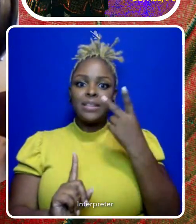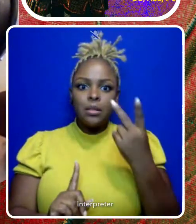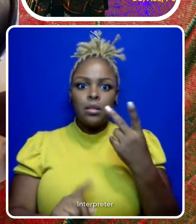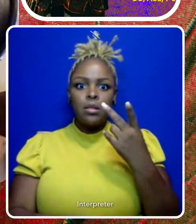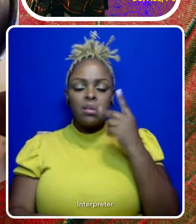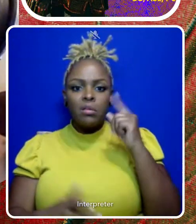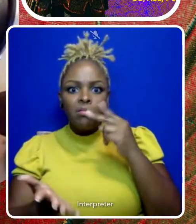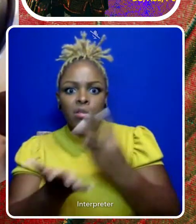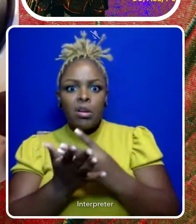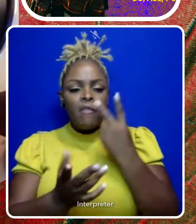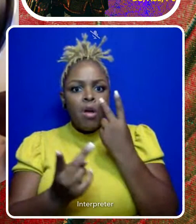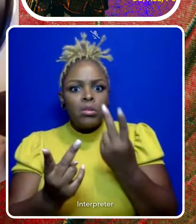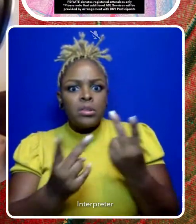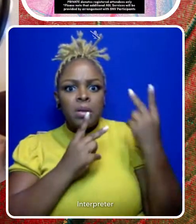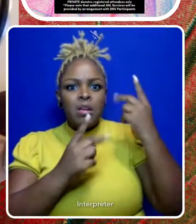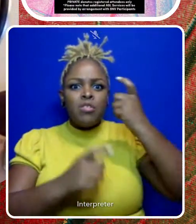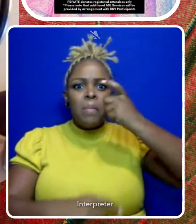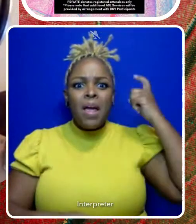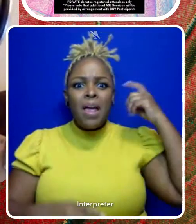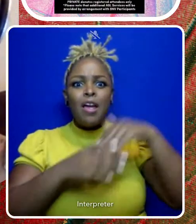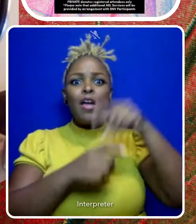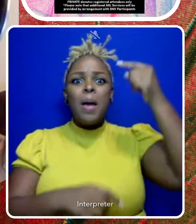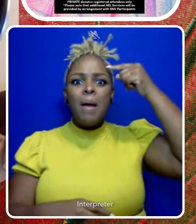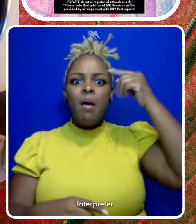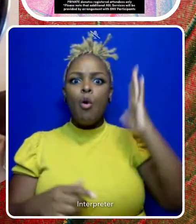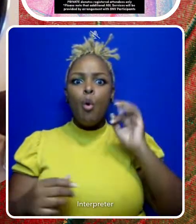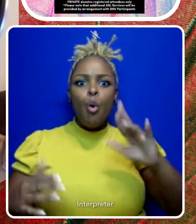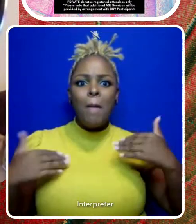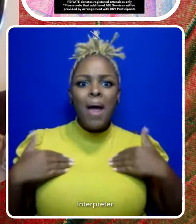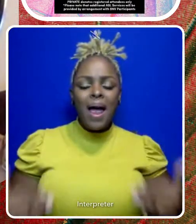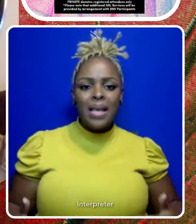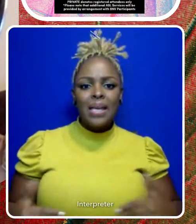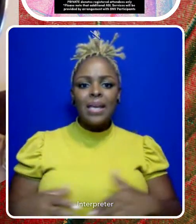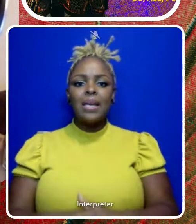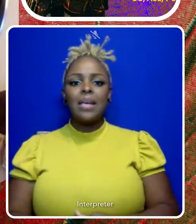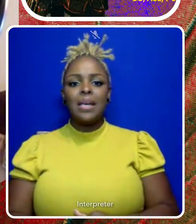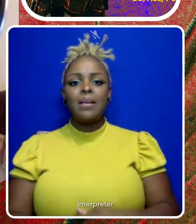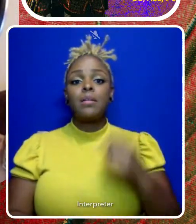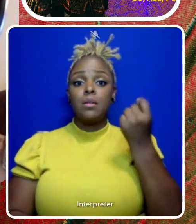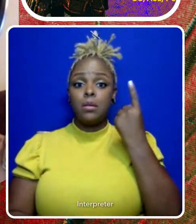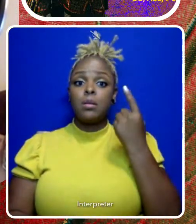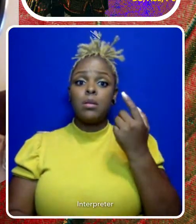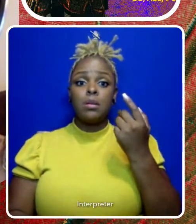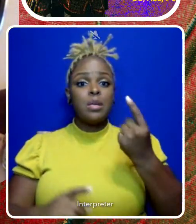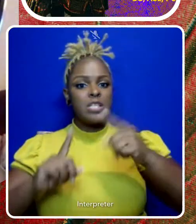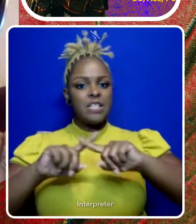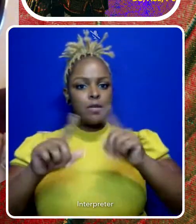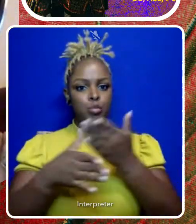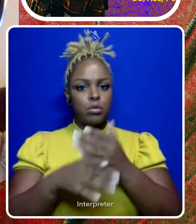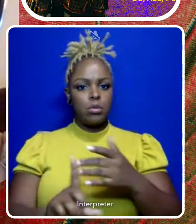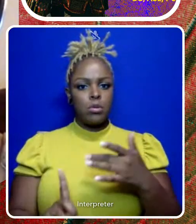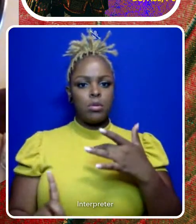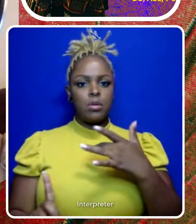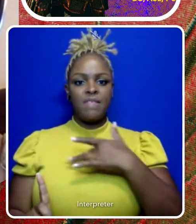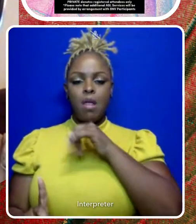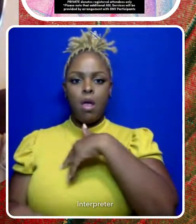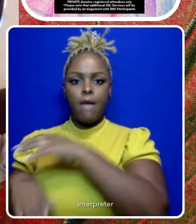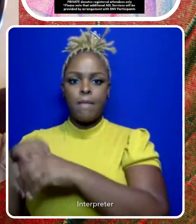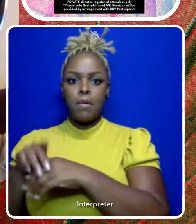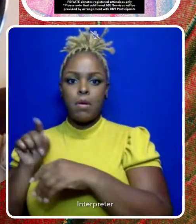we encourage you to assess your own needs and remember that there's a difference between feeling uncomfortable and feeling unsafe in the space.